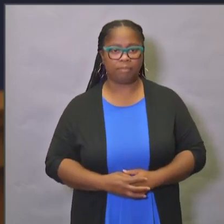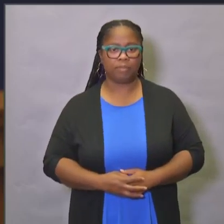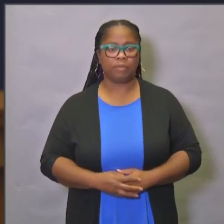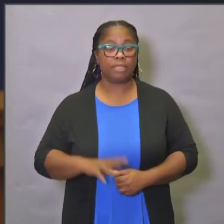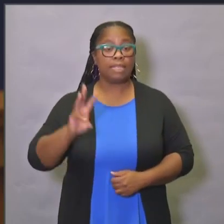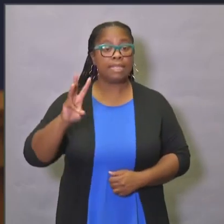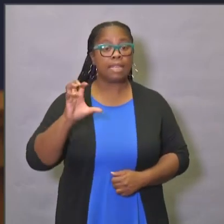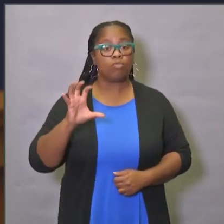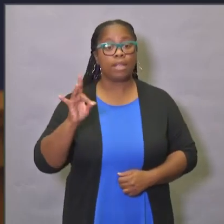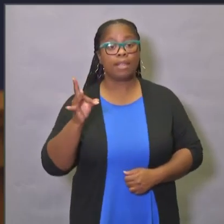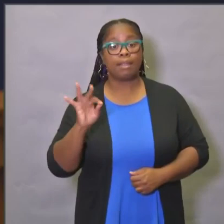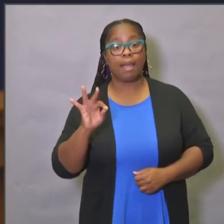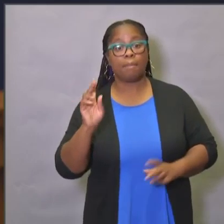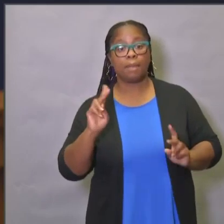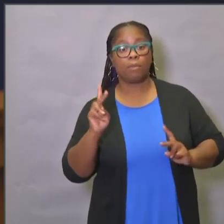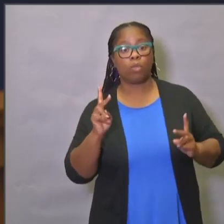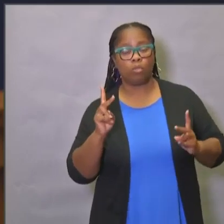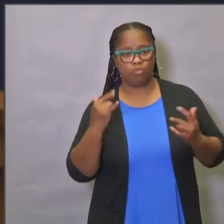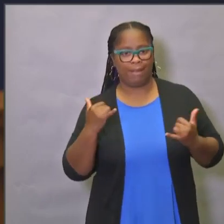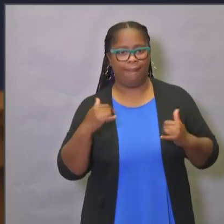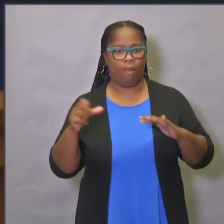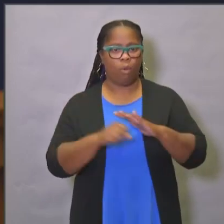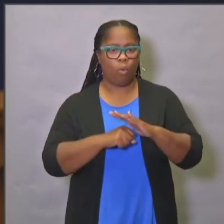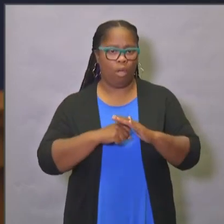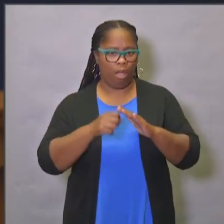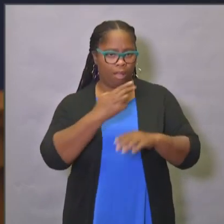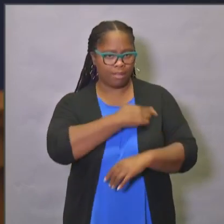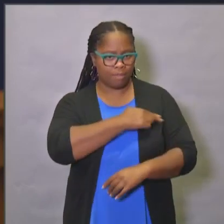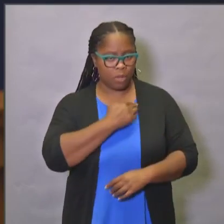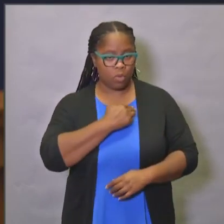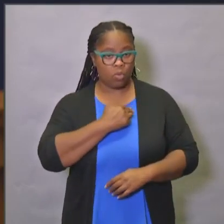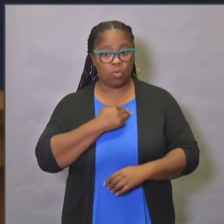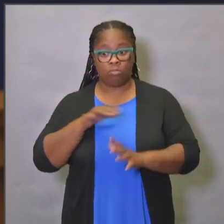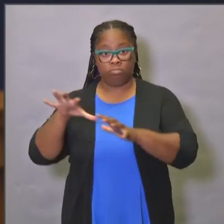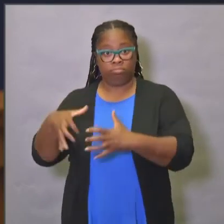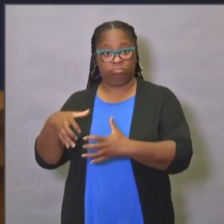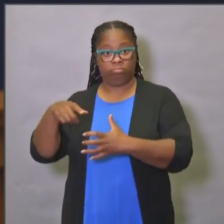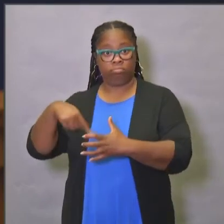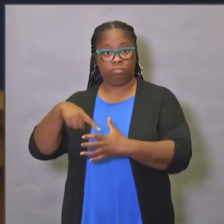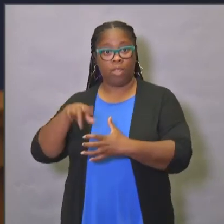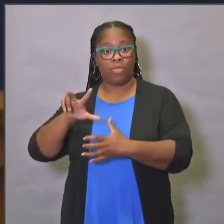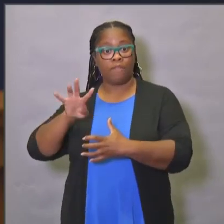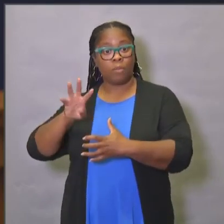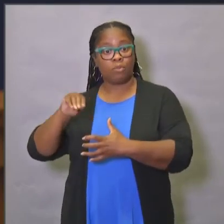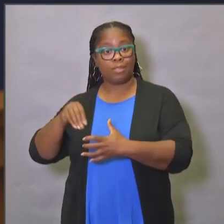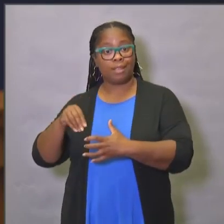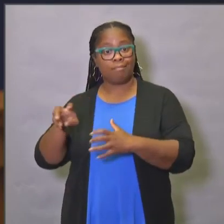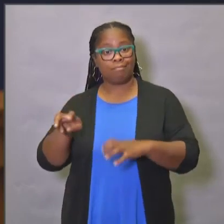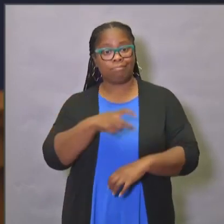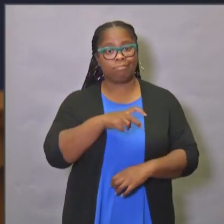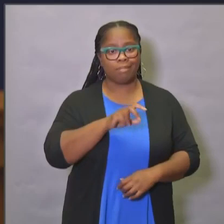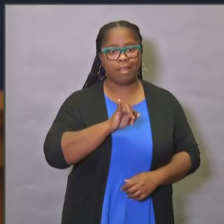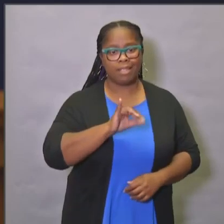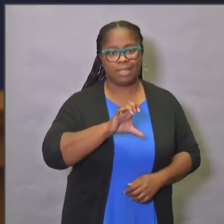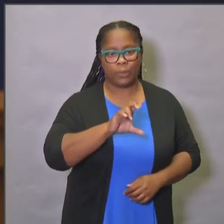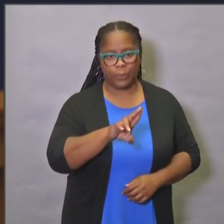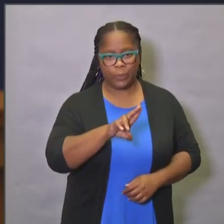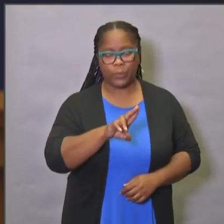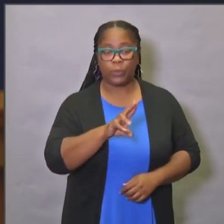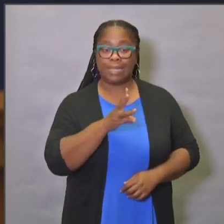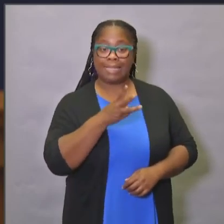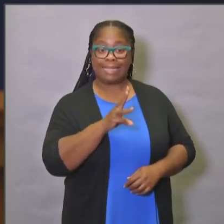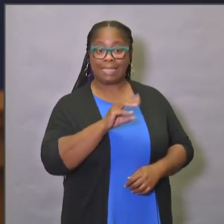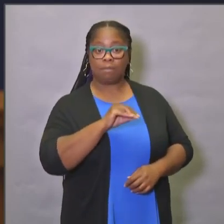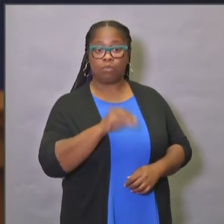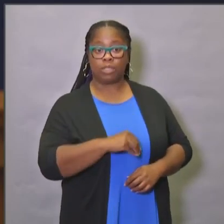689 people are currently hospitalized. 34% of the people who are hospitalized are in the ICU, and